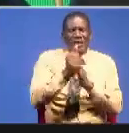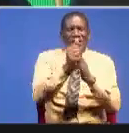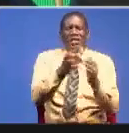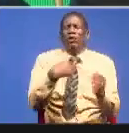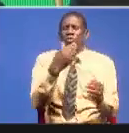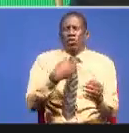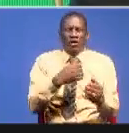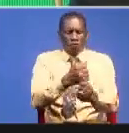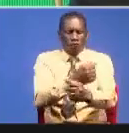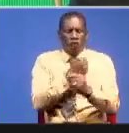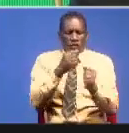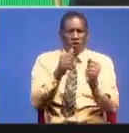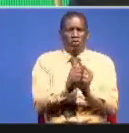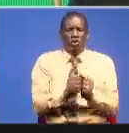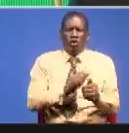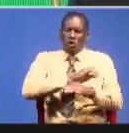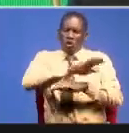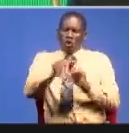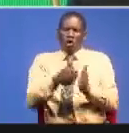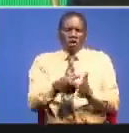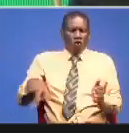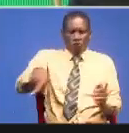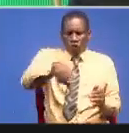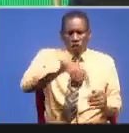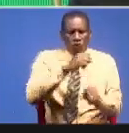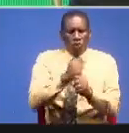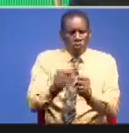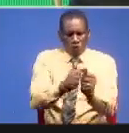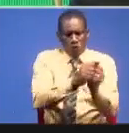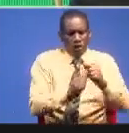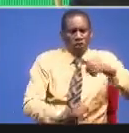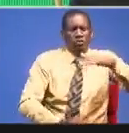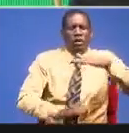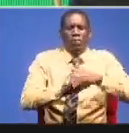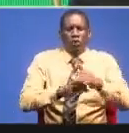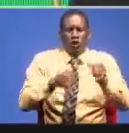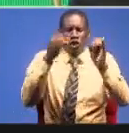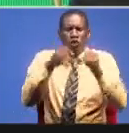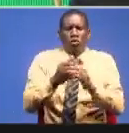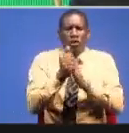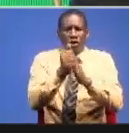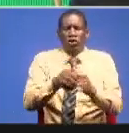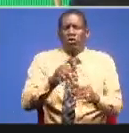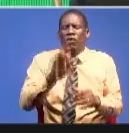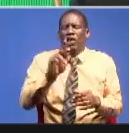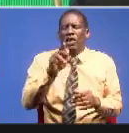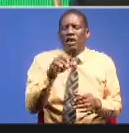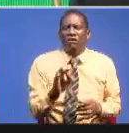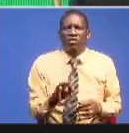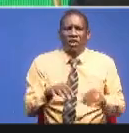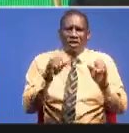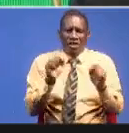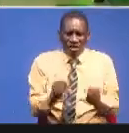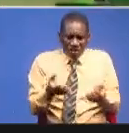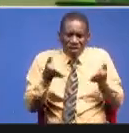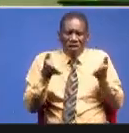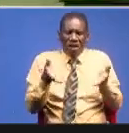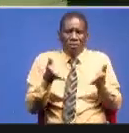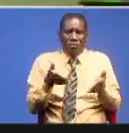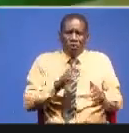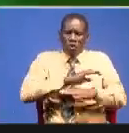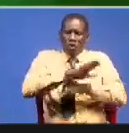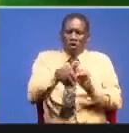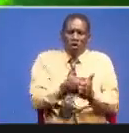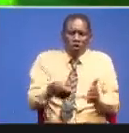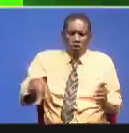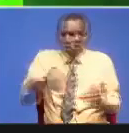have confidence in. All of us will work together to support the new leadership, as much as right now all